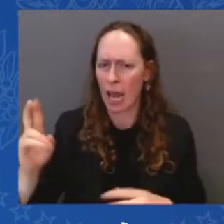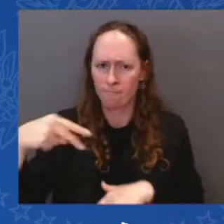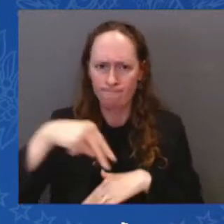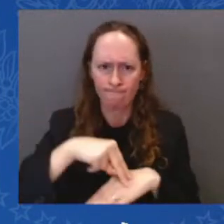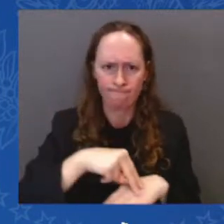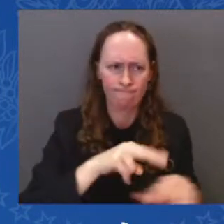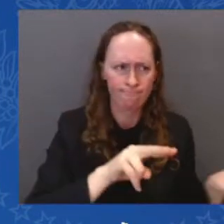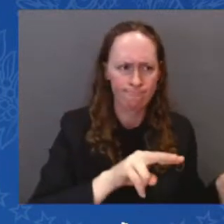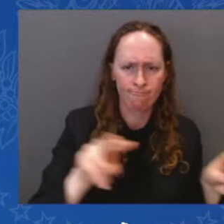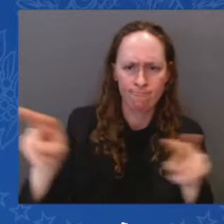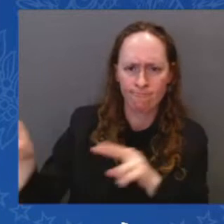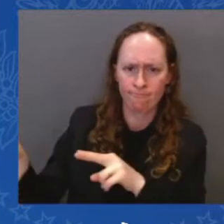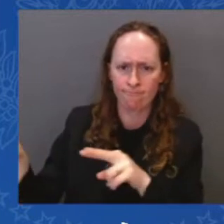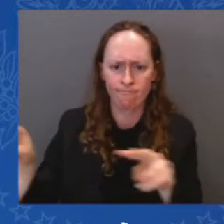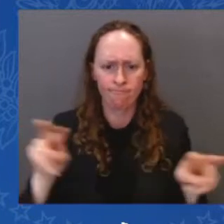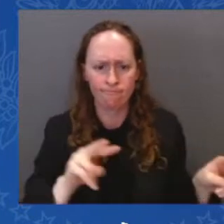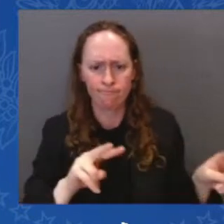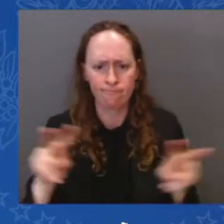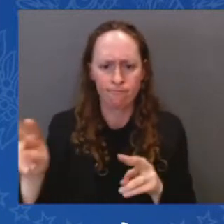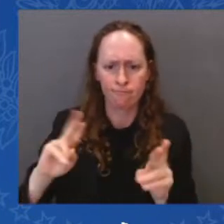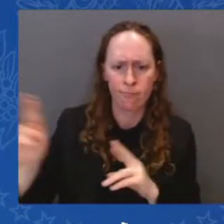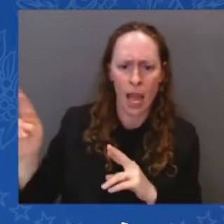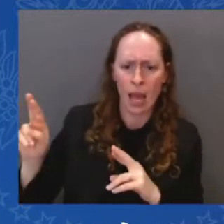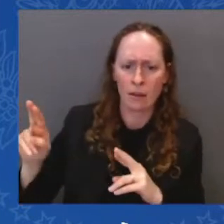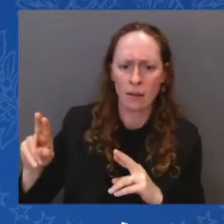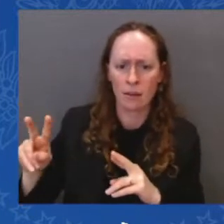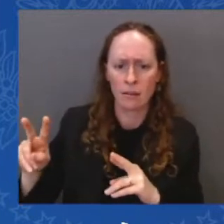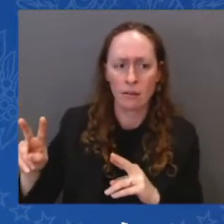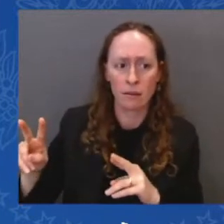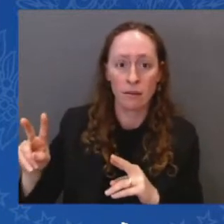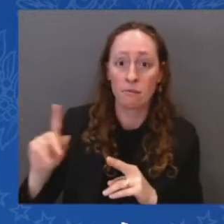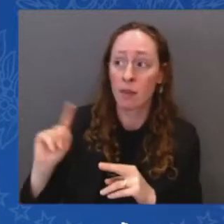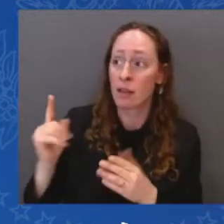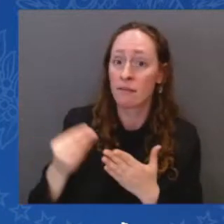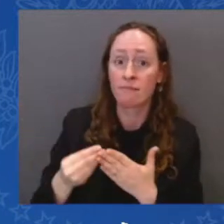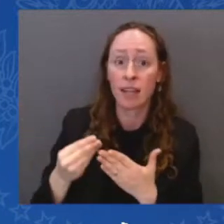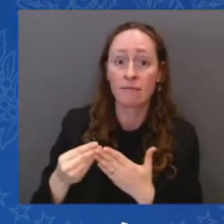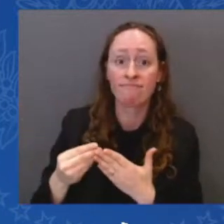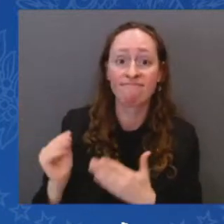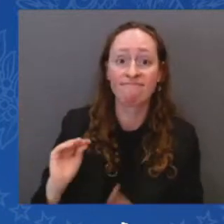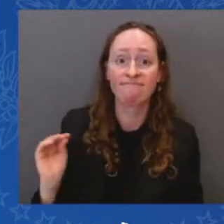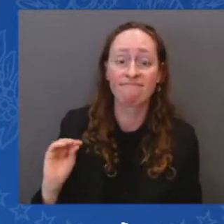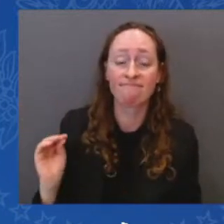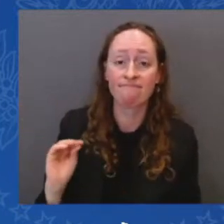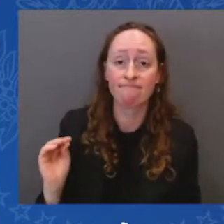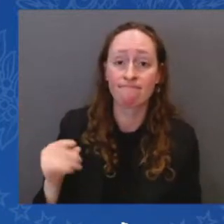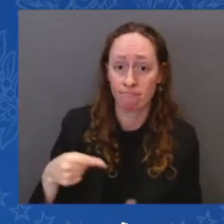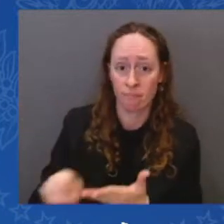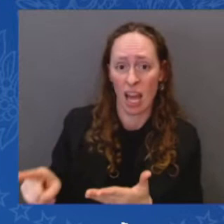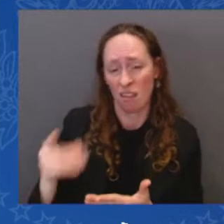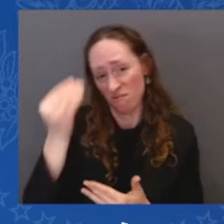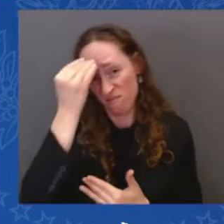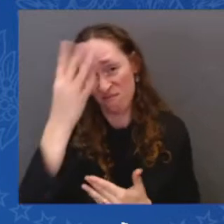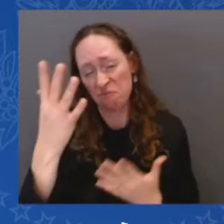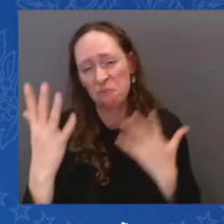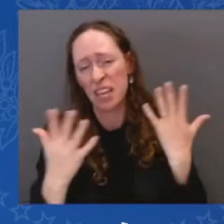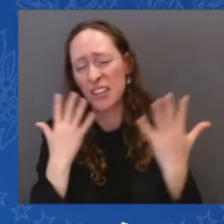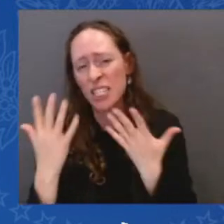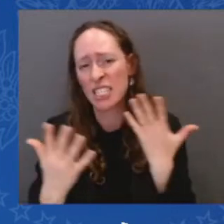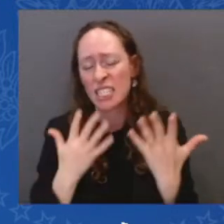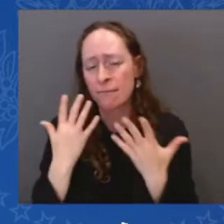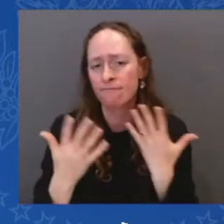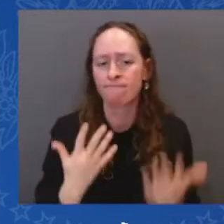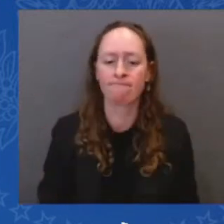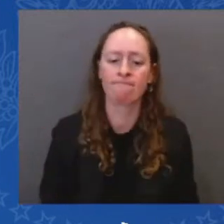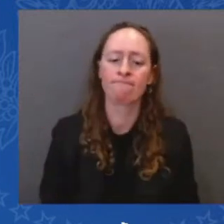get paid. It's a disgrace. Thousands of Defense Department civilian